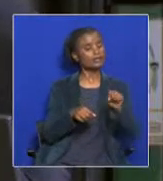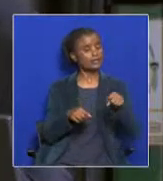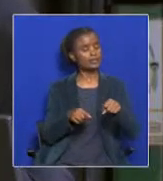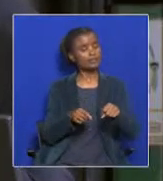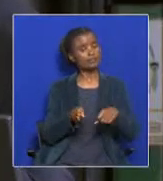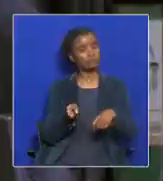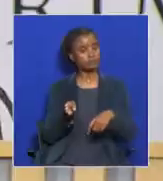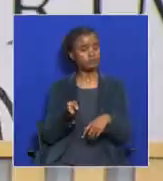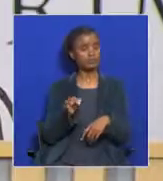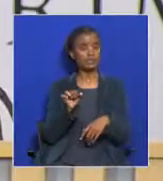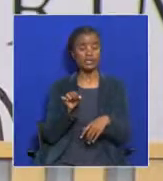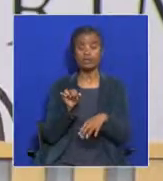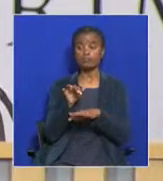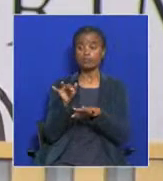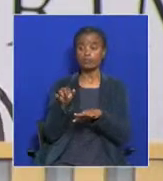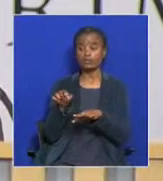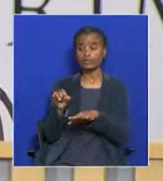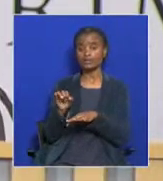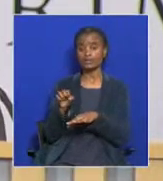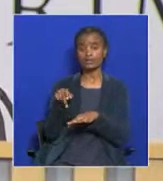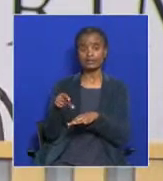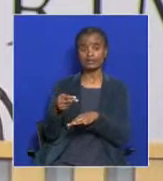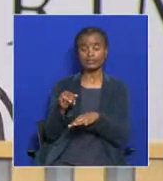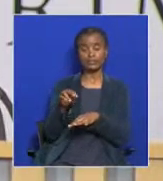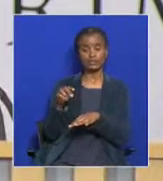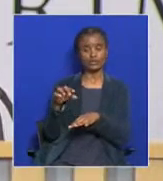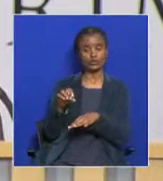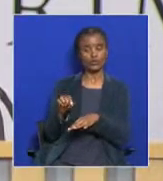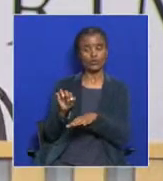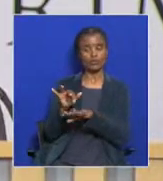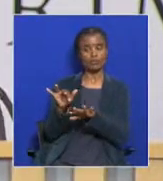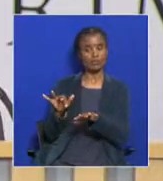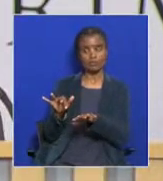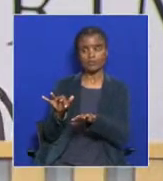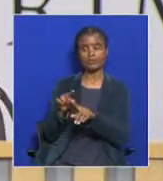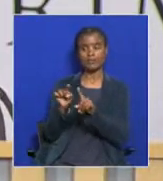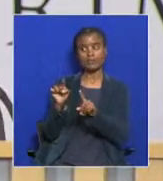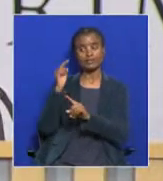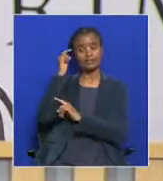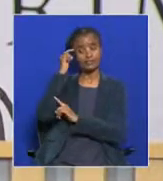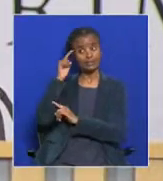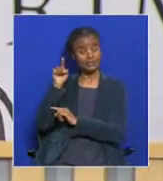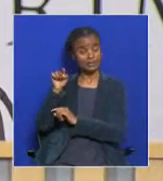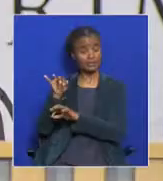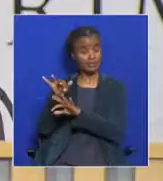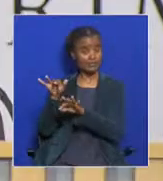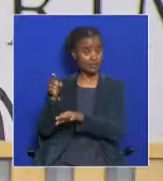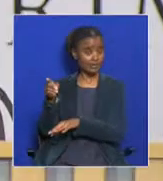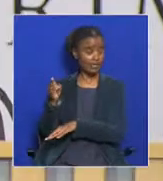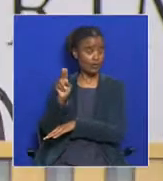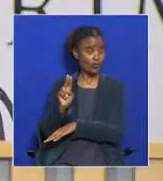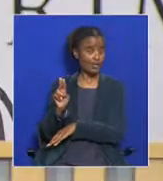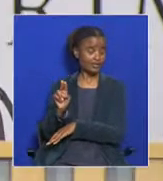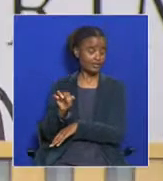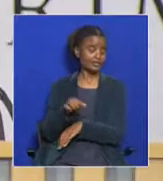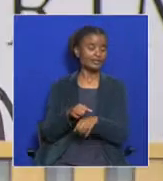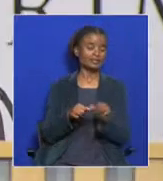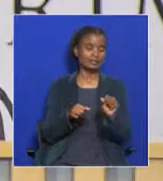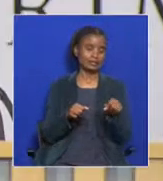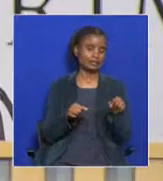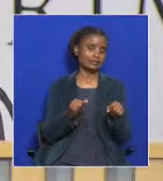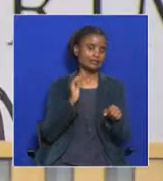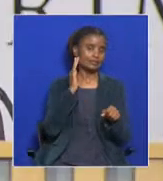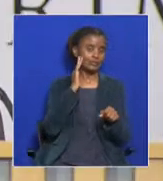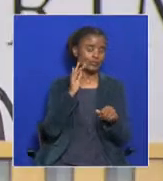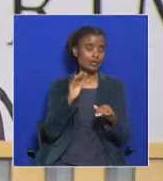from Spingo? I'm not profiling, but it's known. It's a high-risk area, Chair.